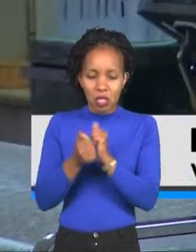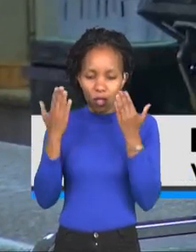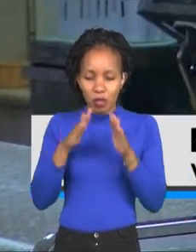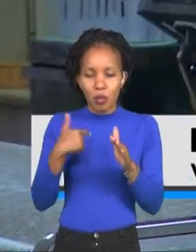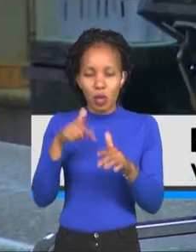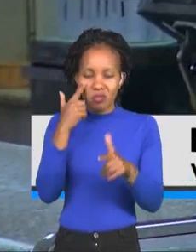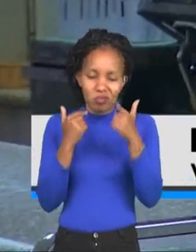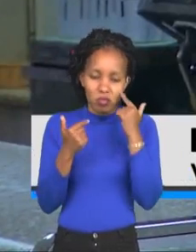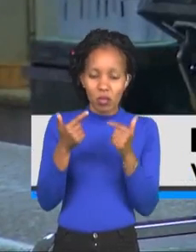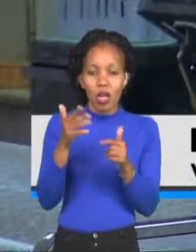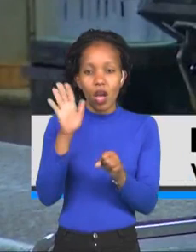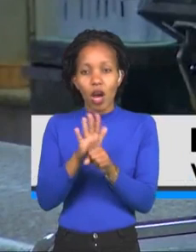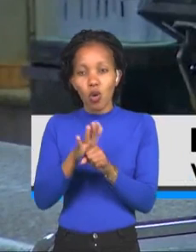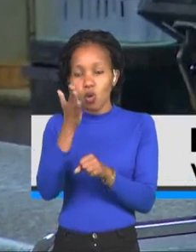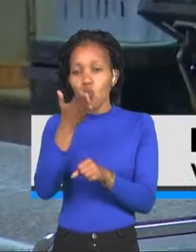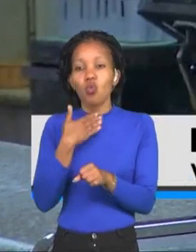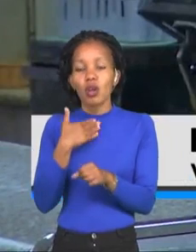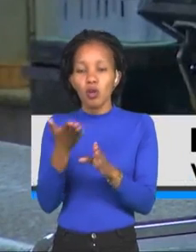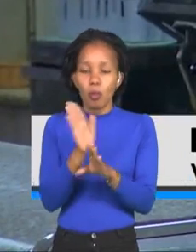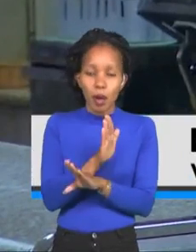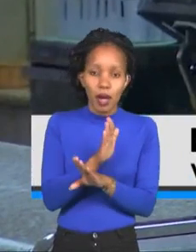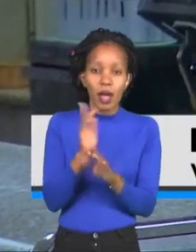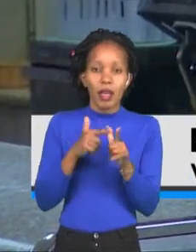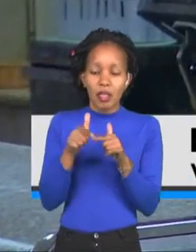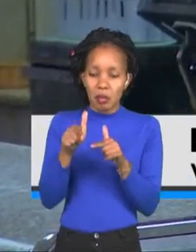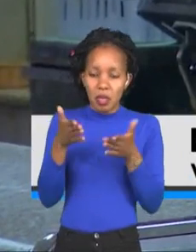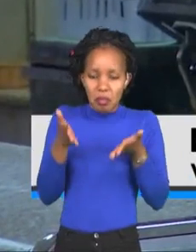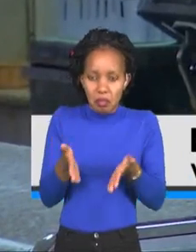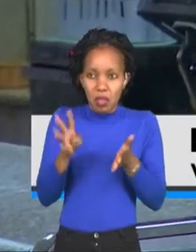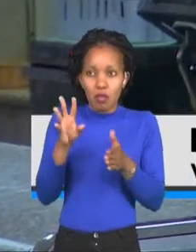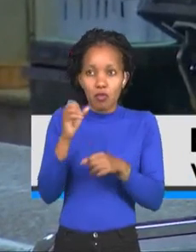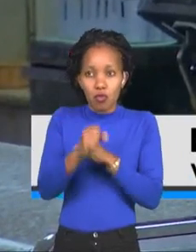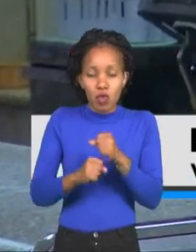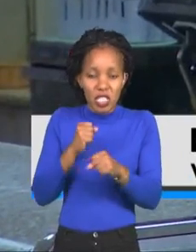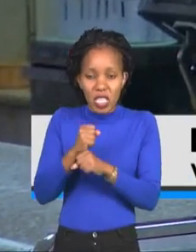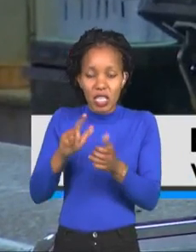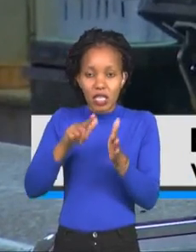I wanted to go back, but got accustomed, and here I am 40 years later.